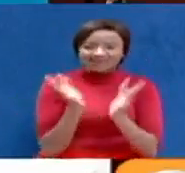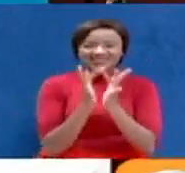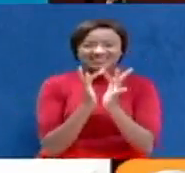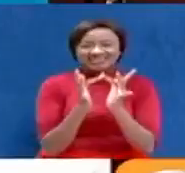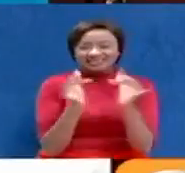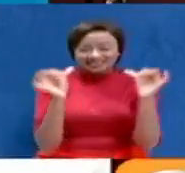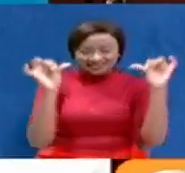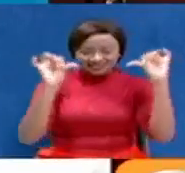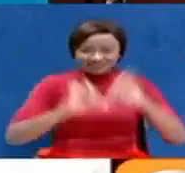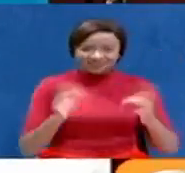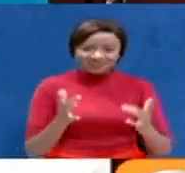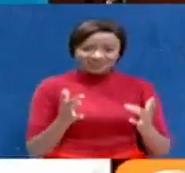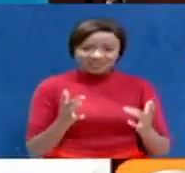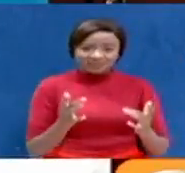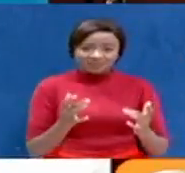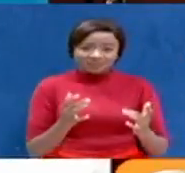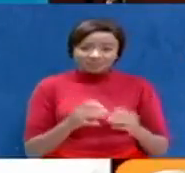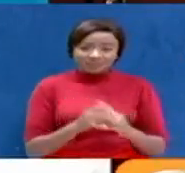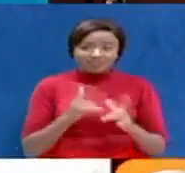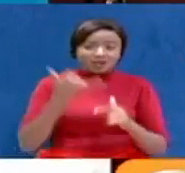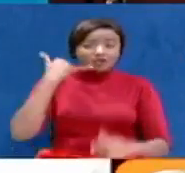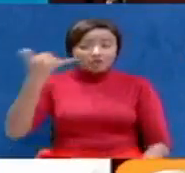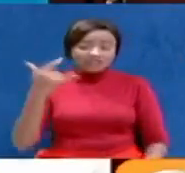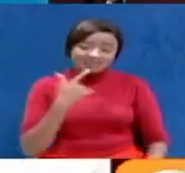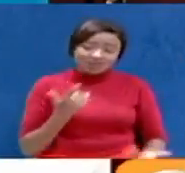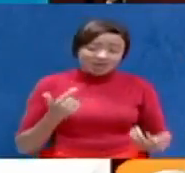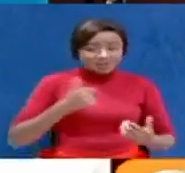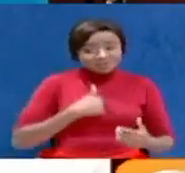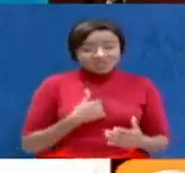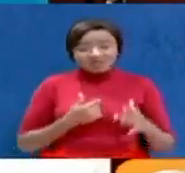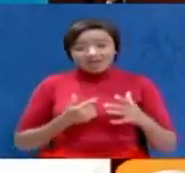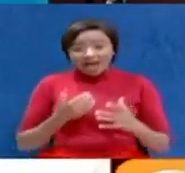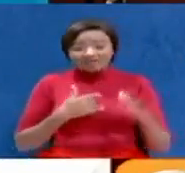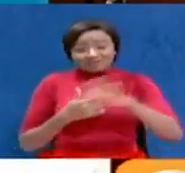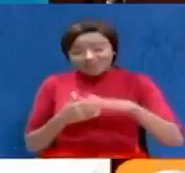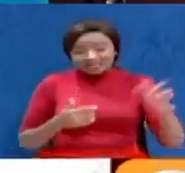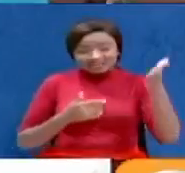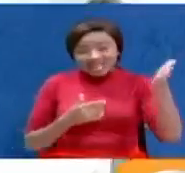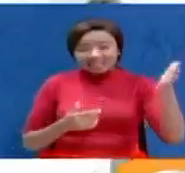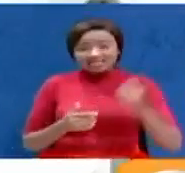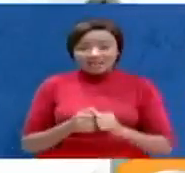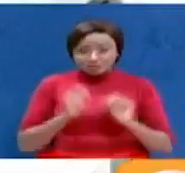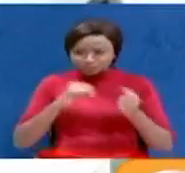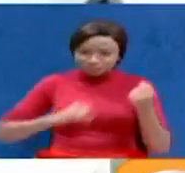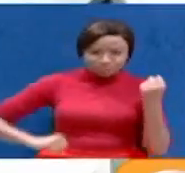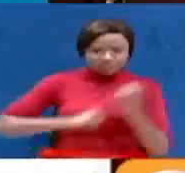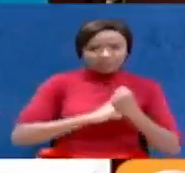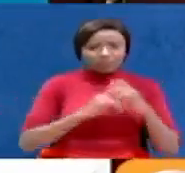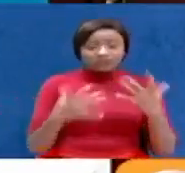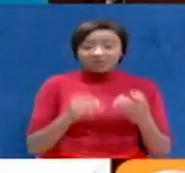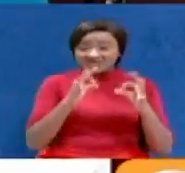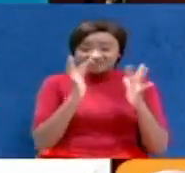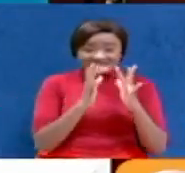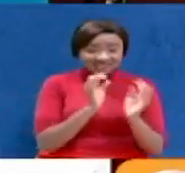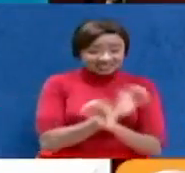area where somebody doesn't have internet. Then you call. You say, me, I am somewhere. Where are you? We will try to facilitate you. If you don't